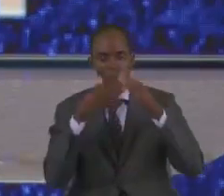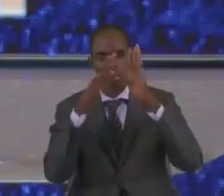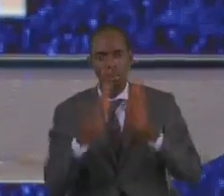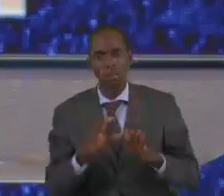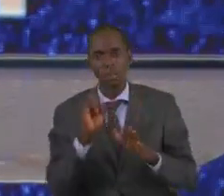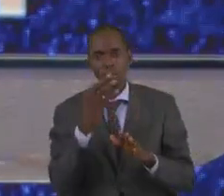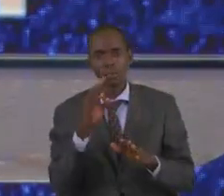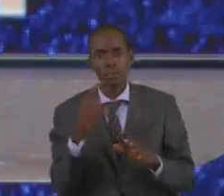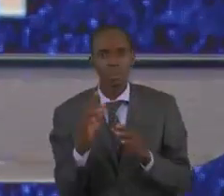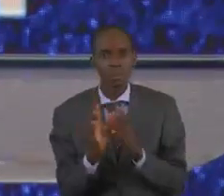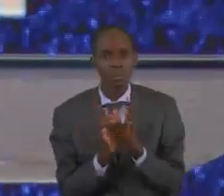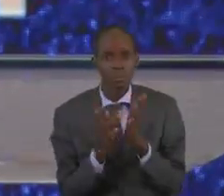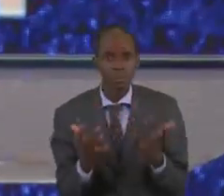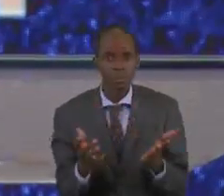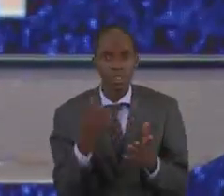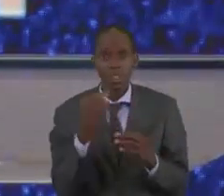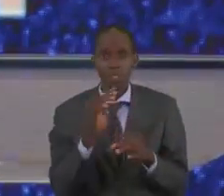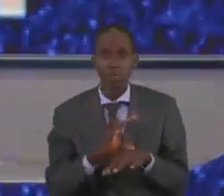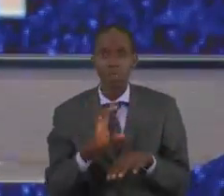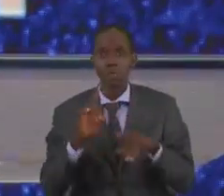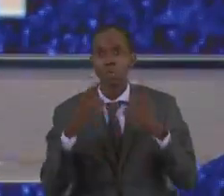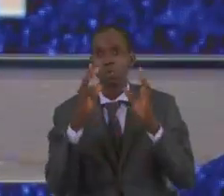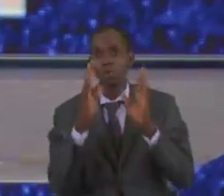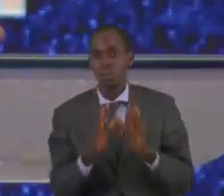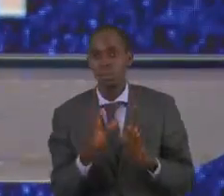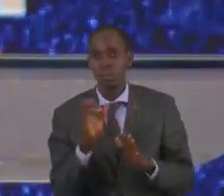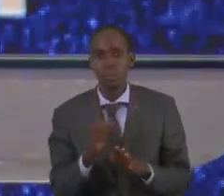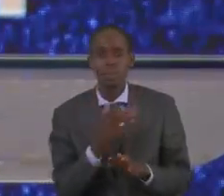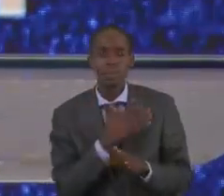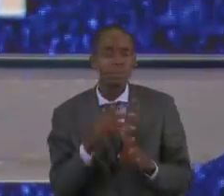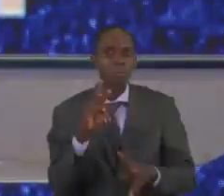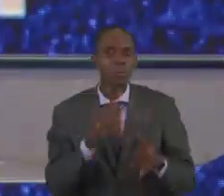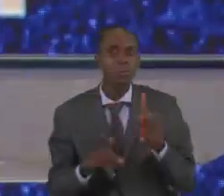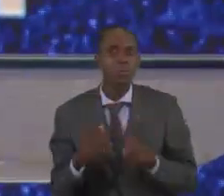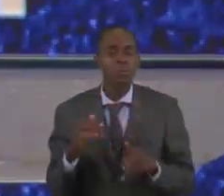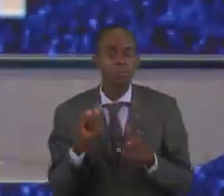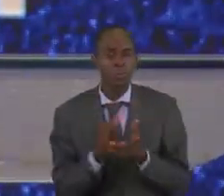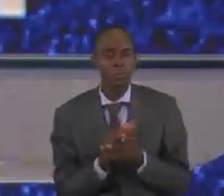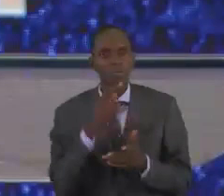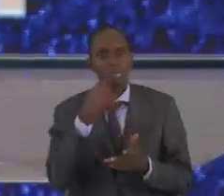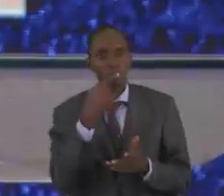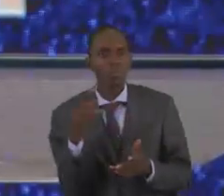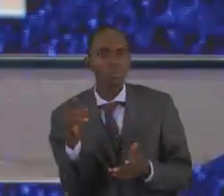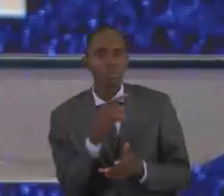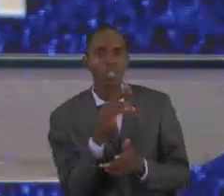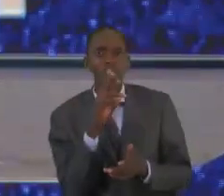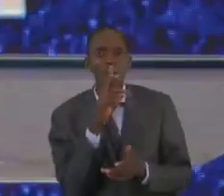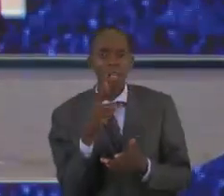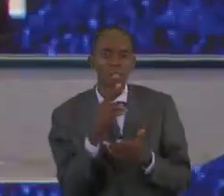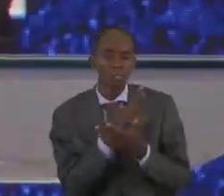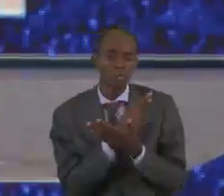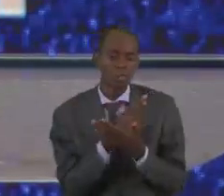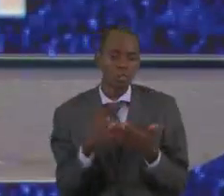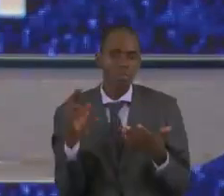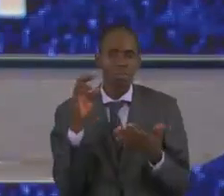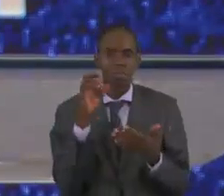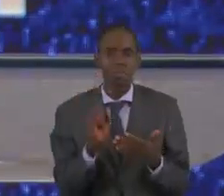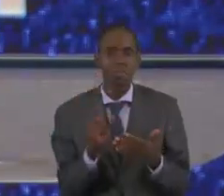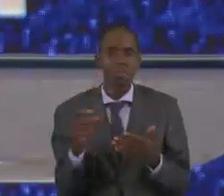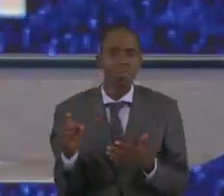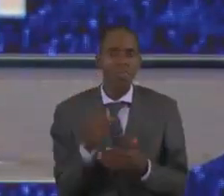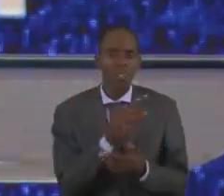Bible, the churchgoers, and those who profess righteousness, they reduce